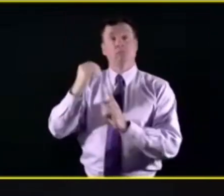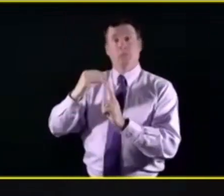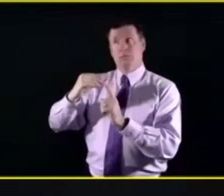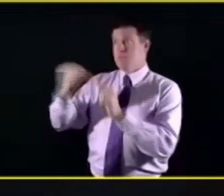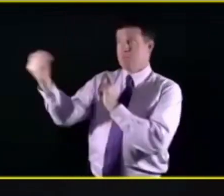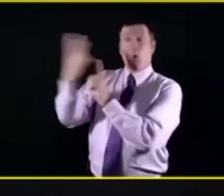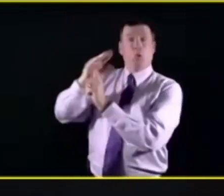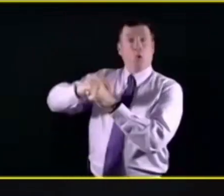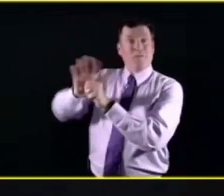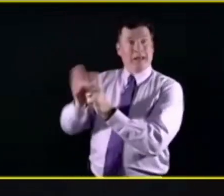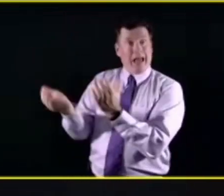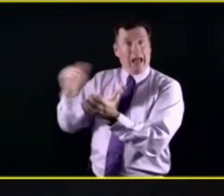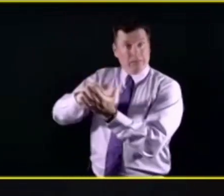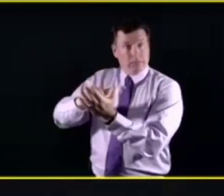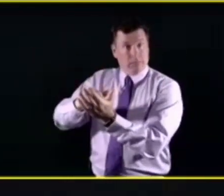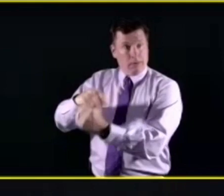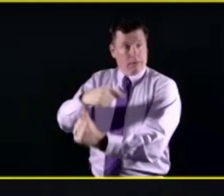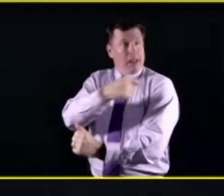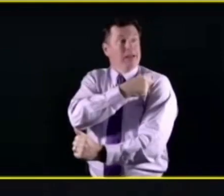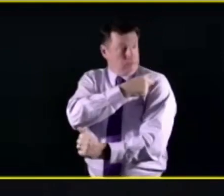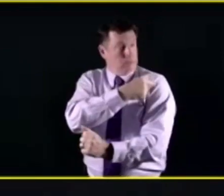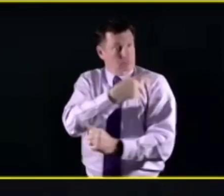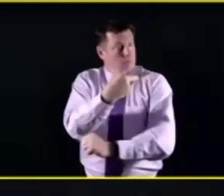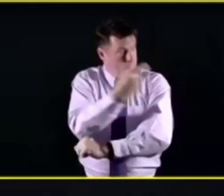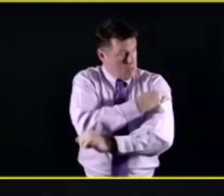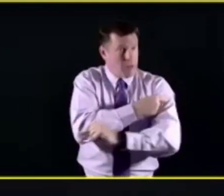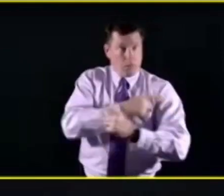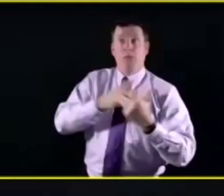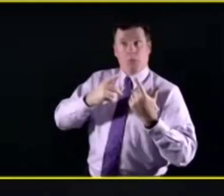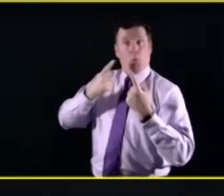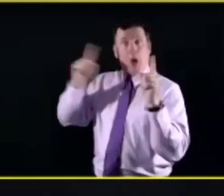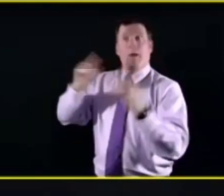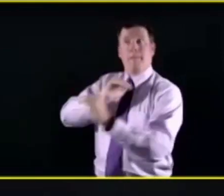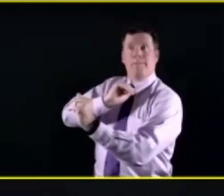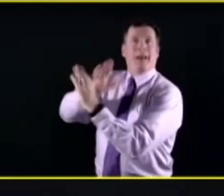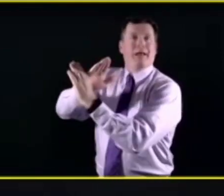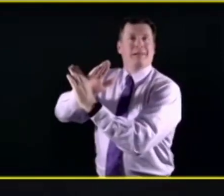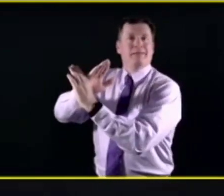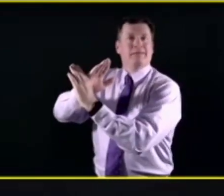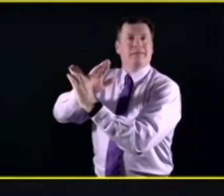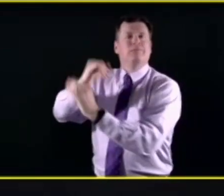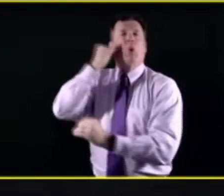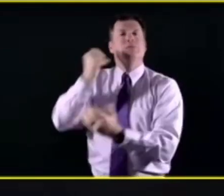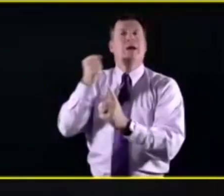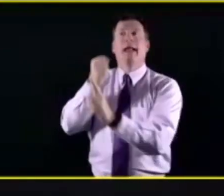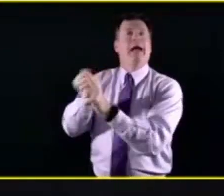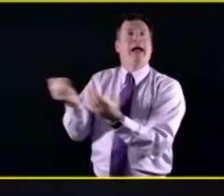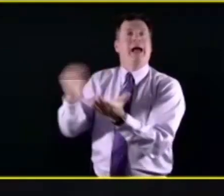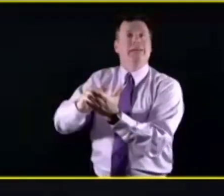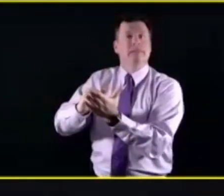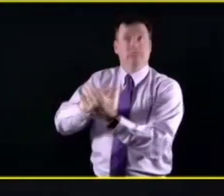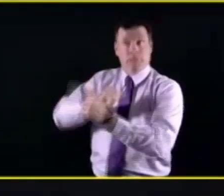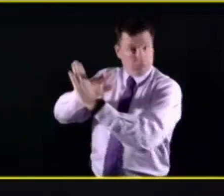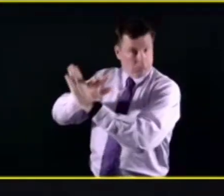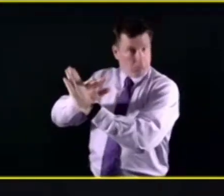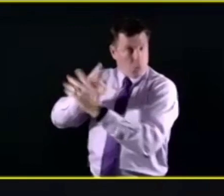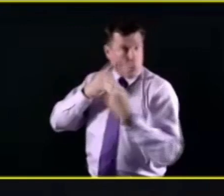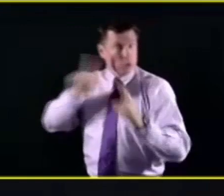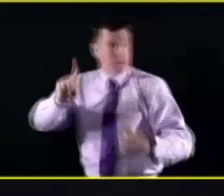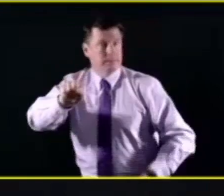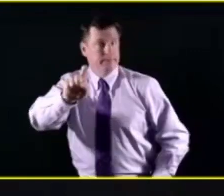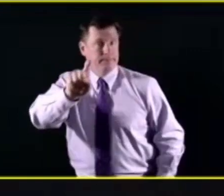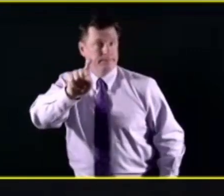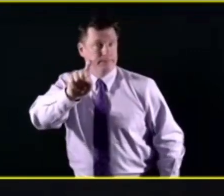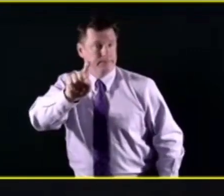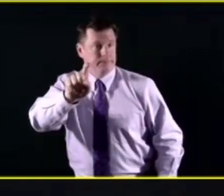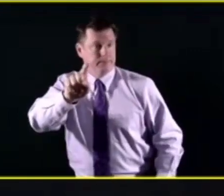instance, the late winter, or I should say the late part of this year. I think that is optimistic, and that